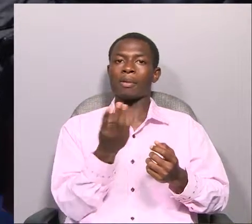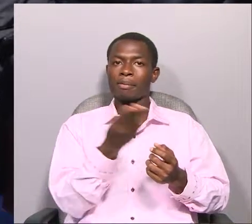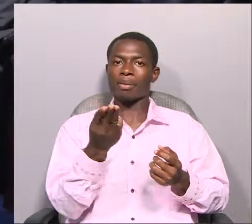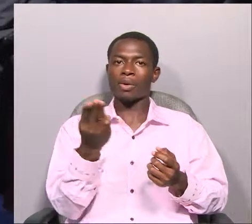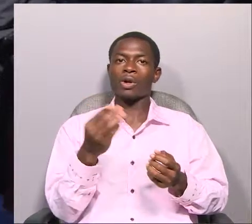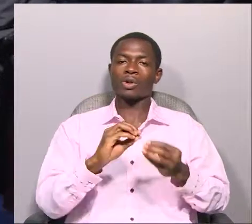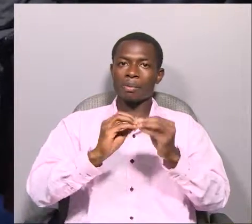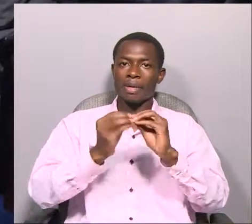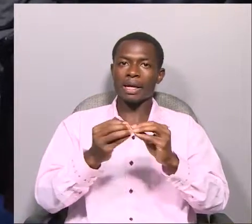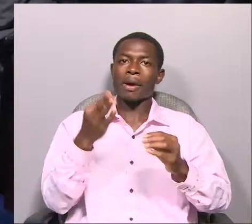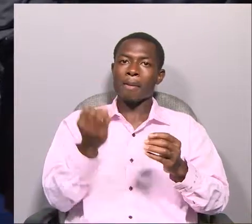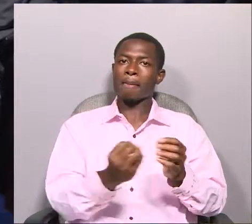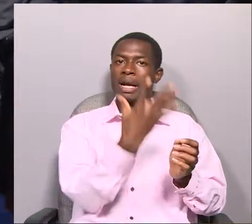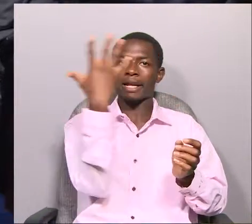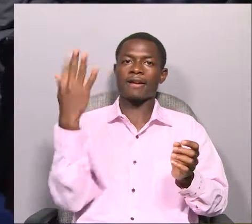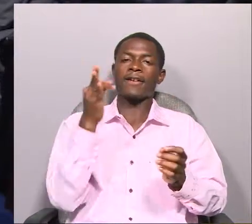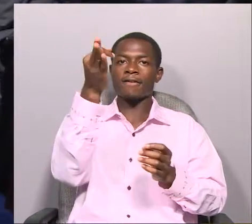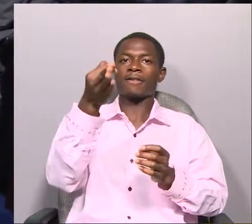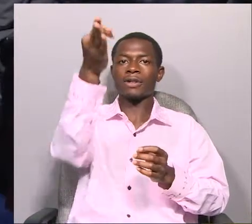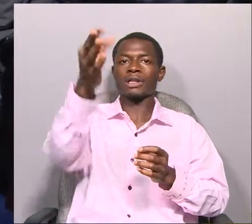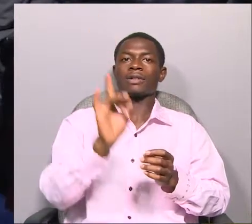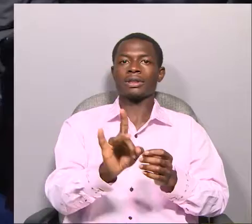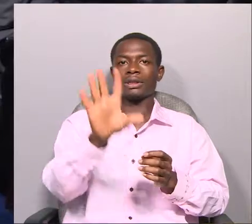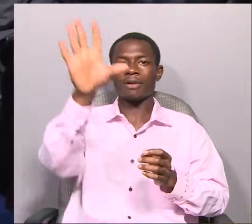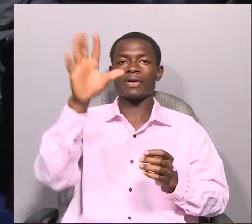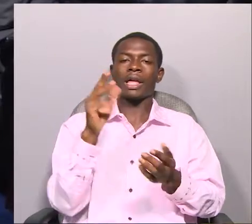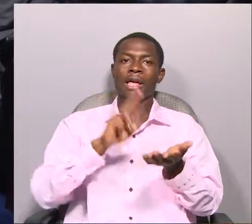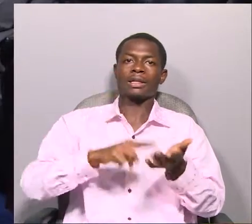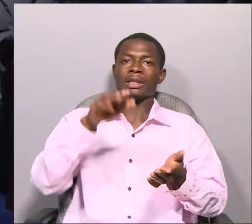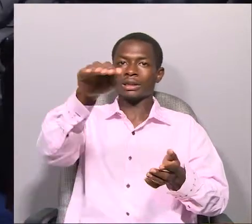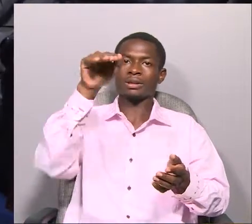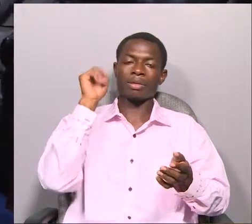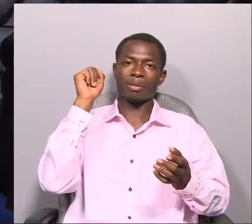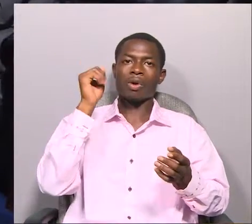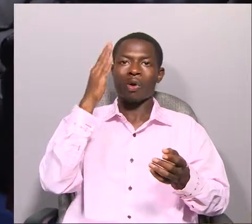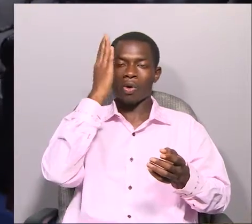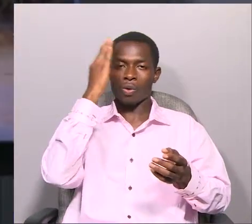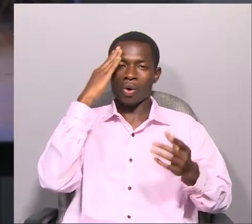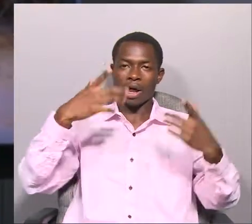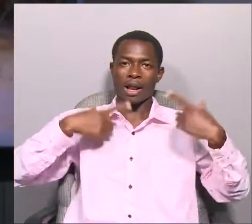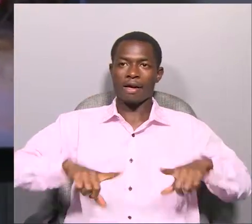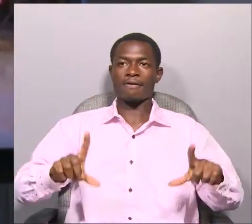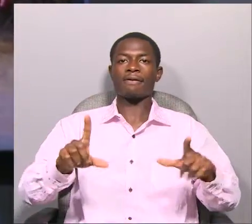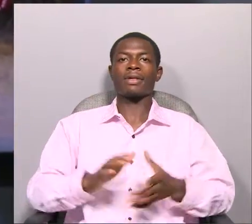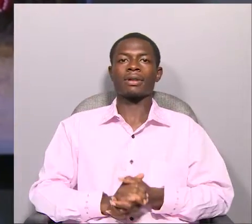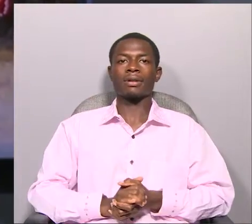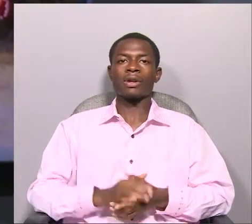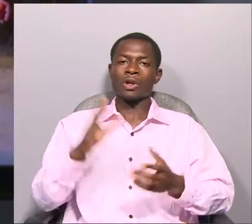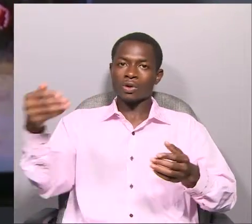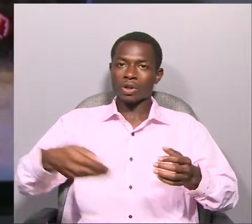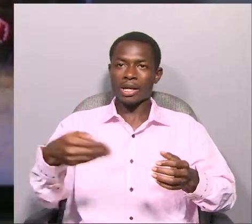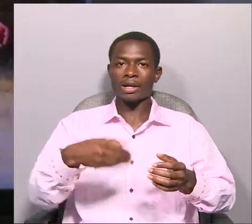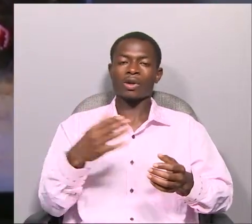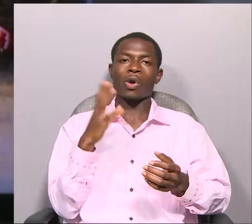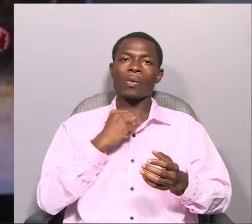to create a brighter future for themselves, as well as Zimbabweans of all walks of life. Tonight,